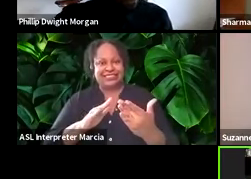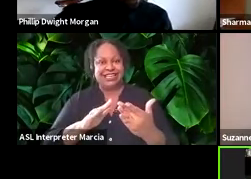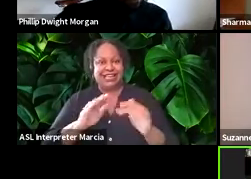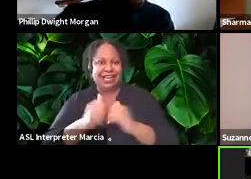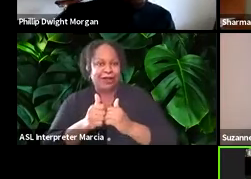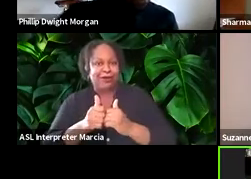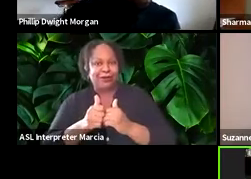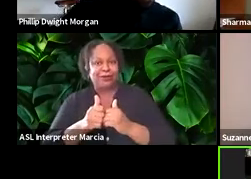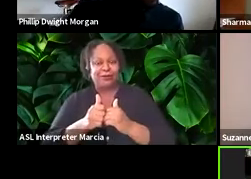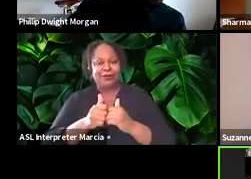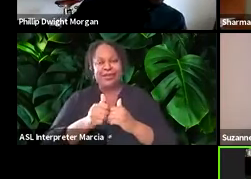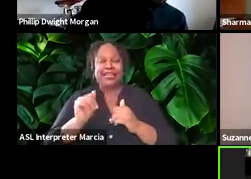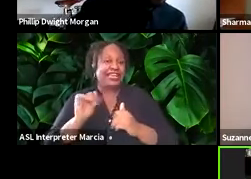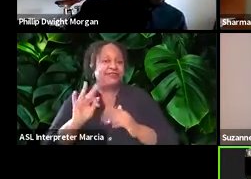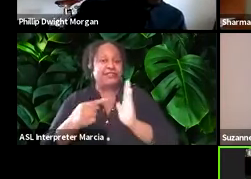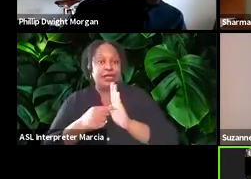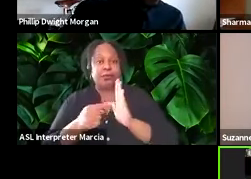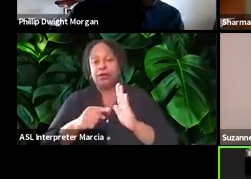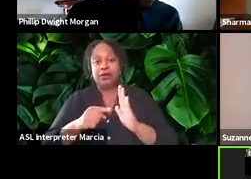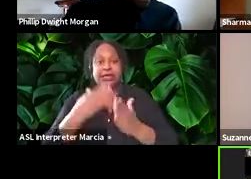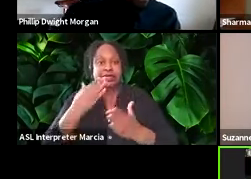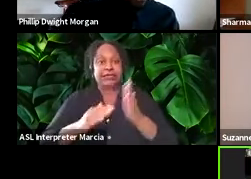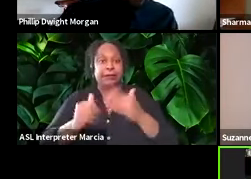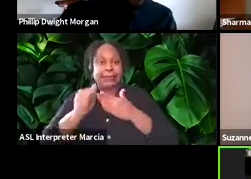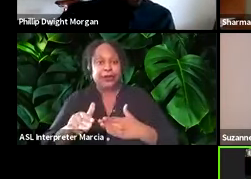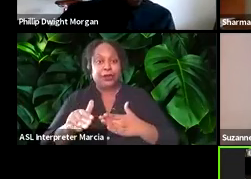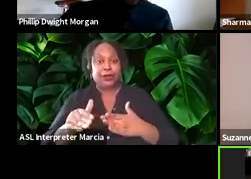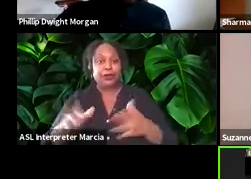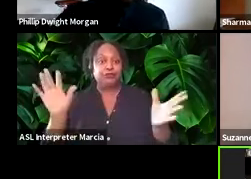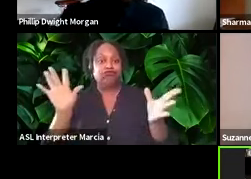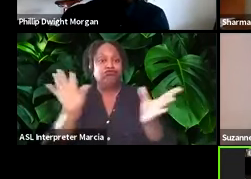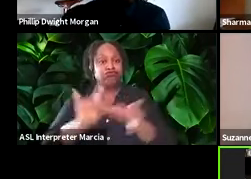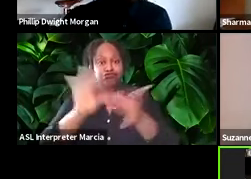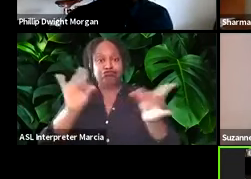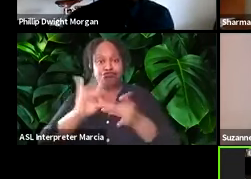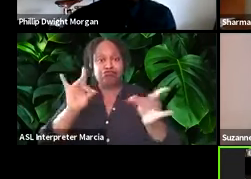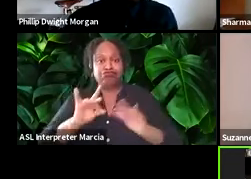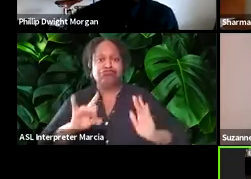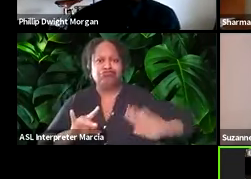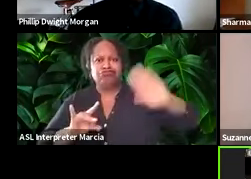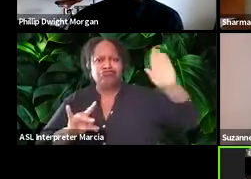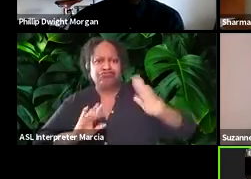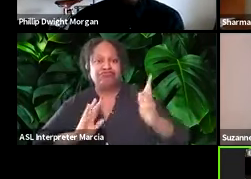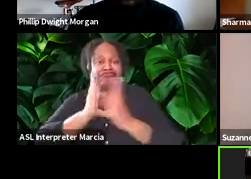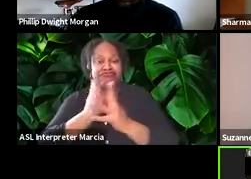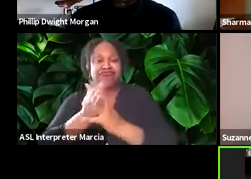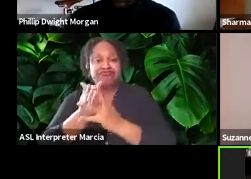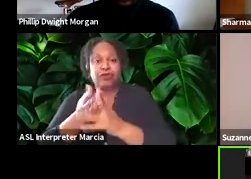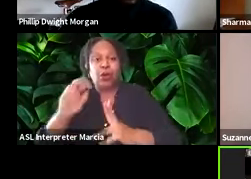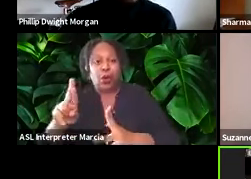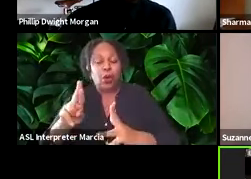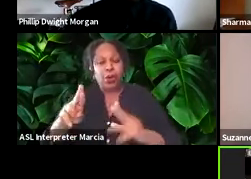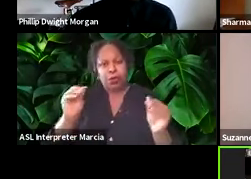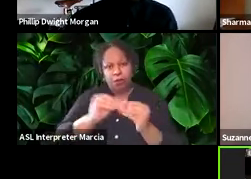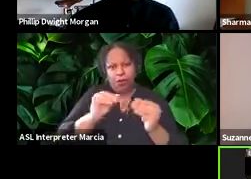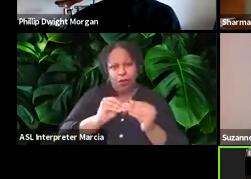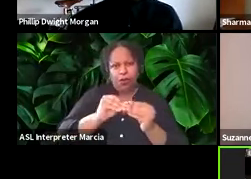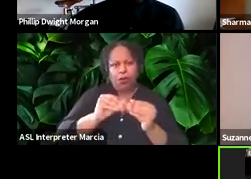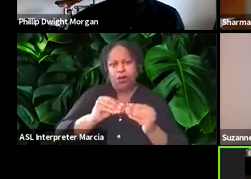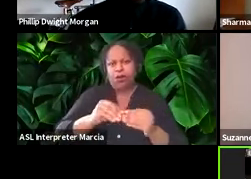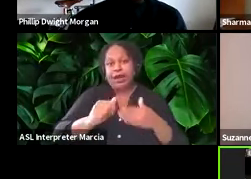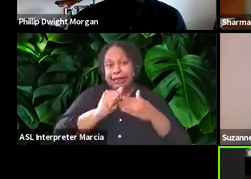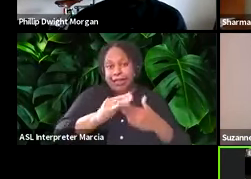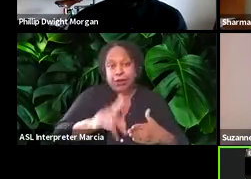together, whether you are more of an outspoken, very vocal kind of disruptor, or if you're more of a systems